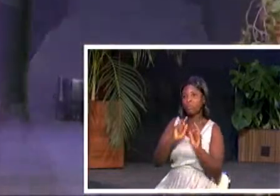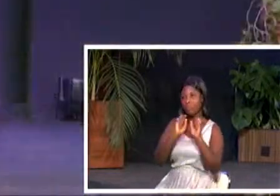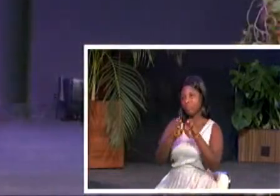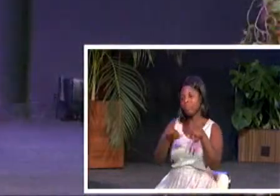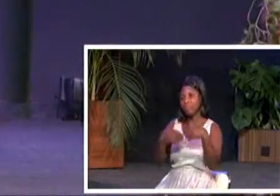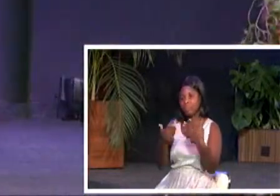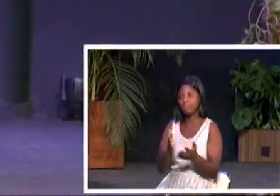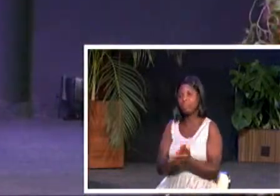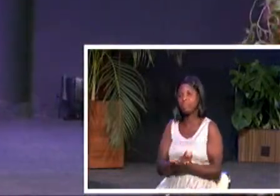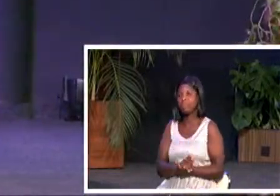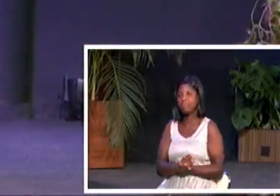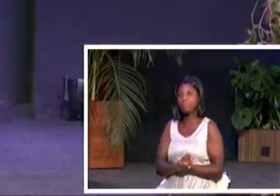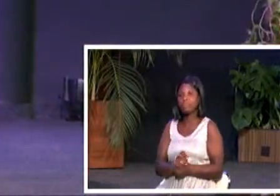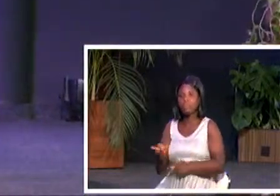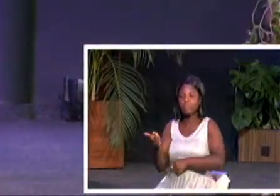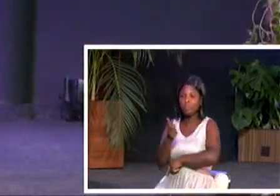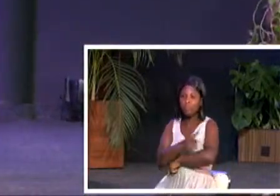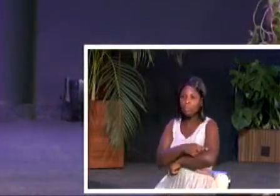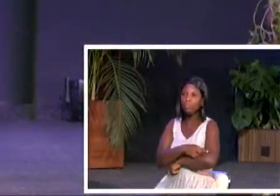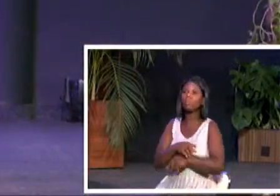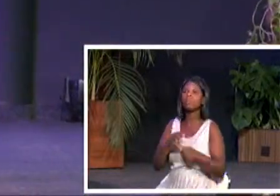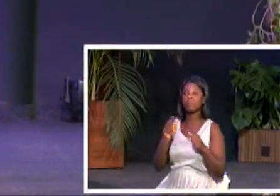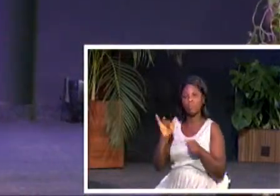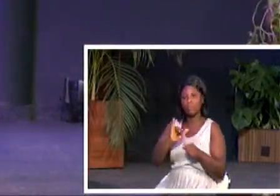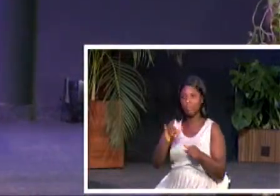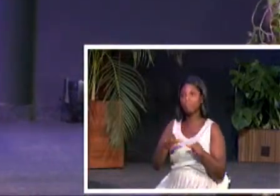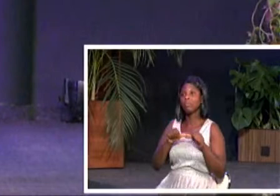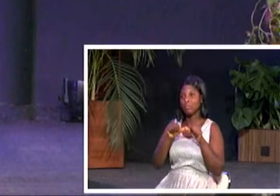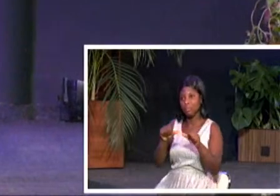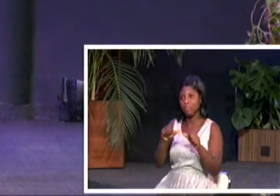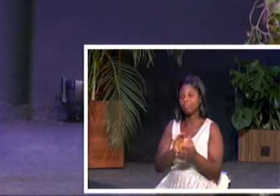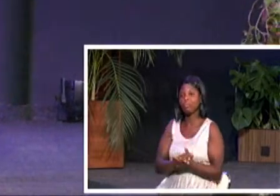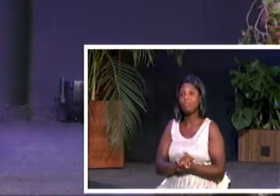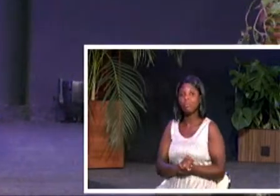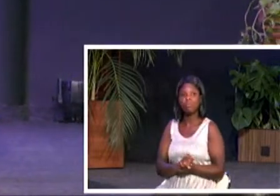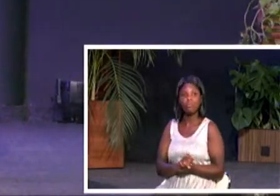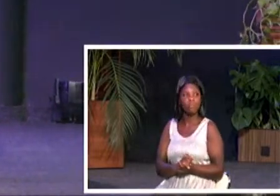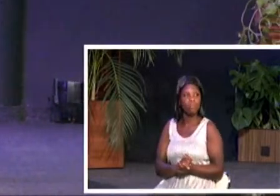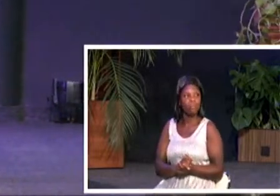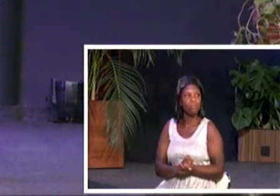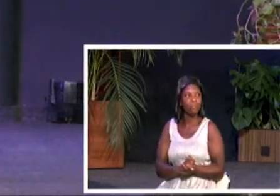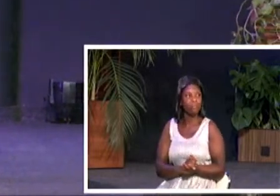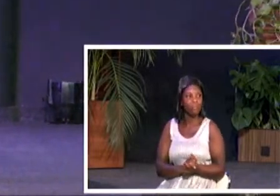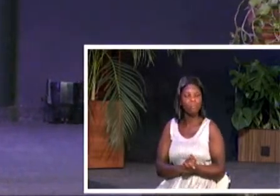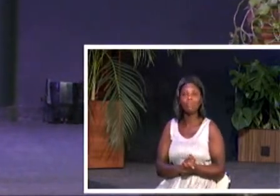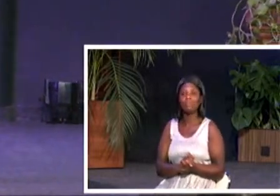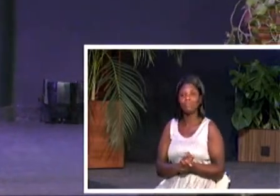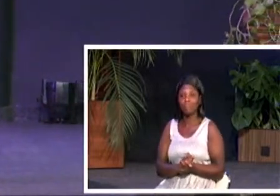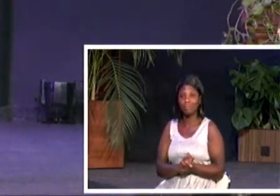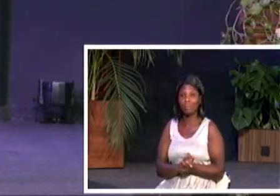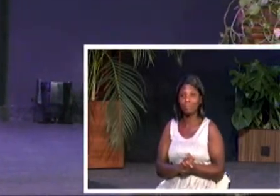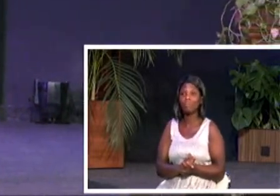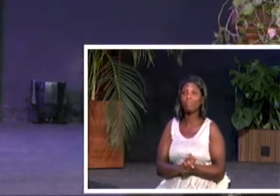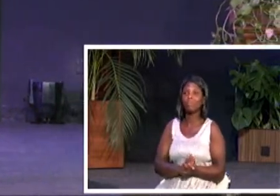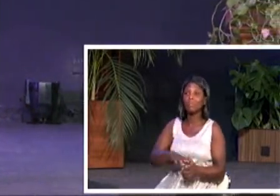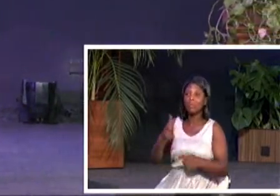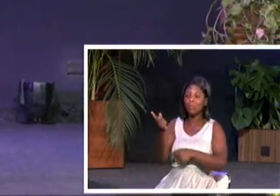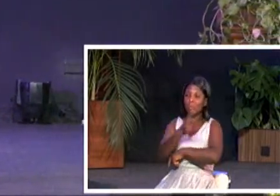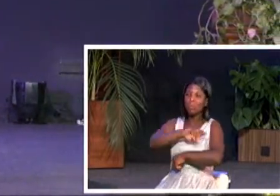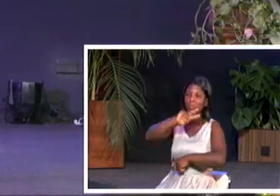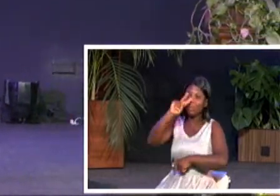The second prize winner for the wow moment today gets a brand new mobile